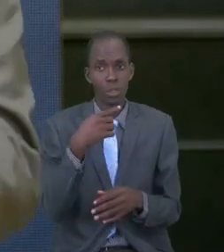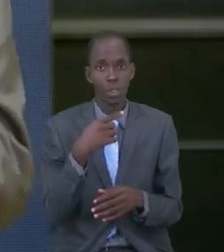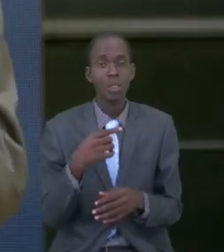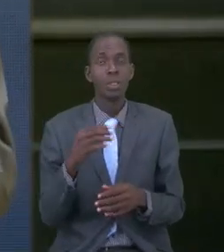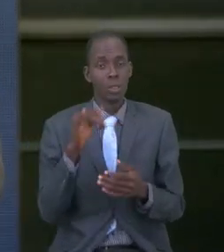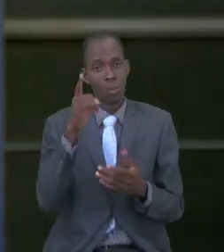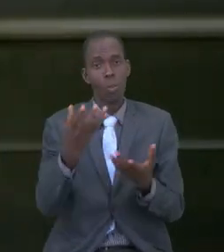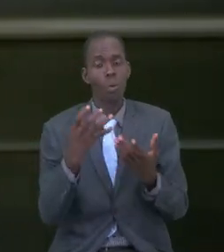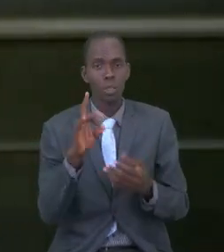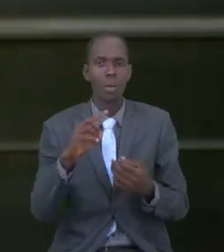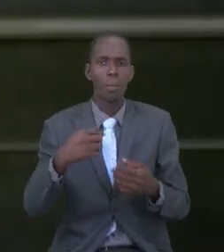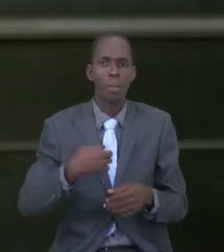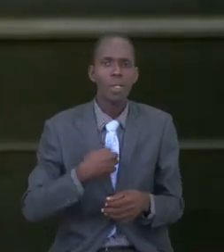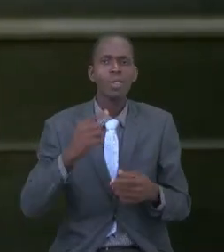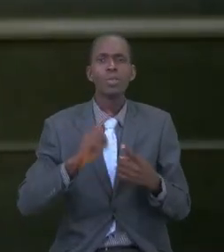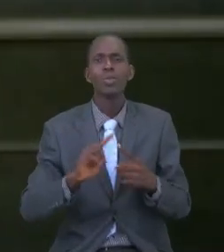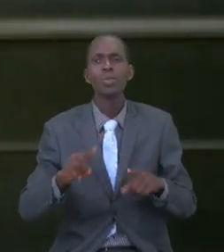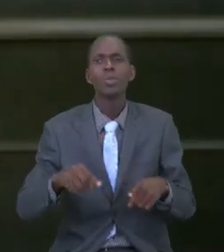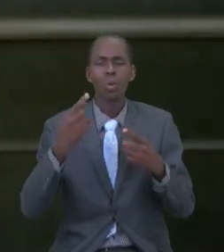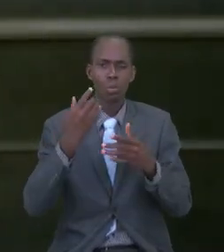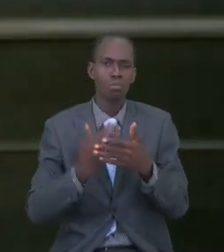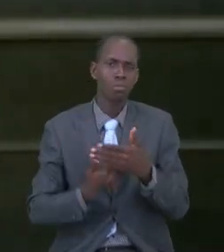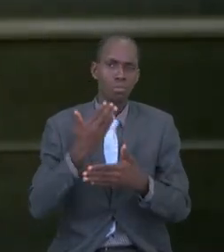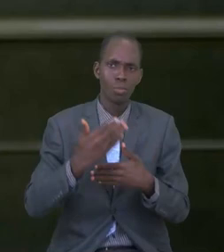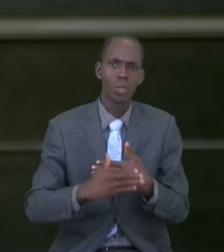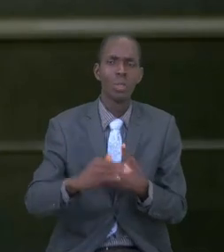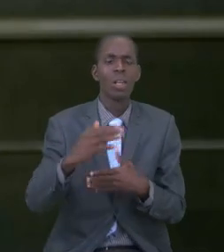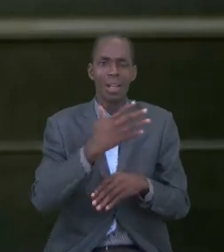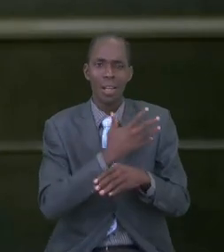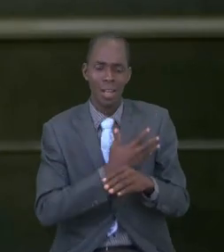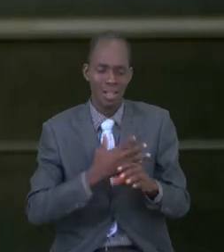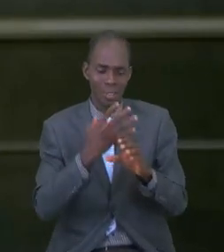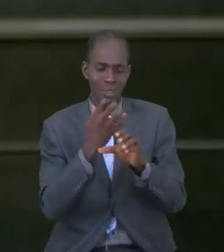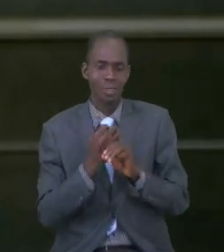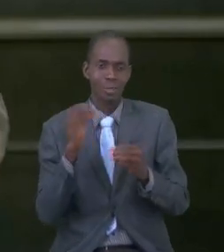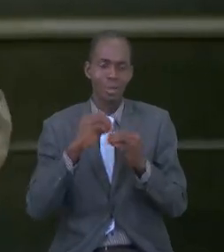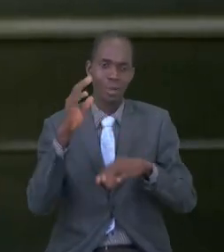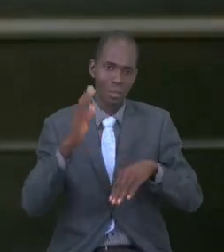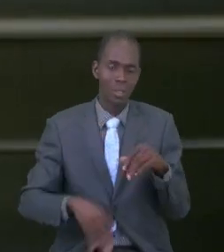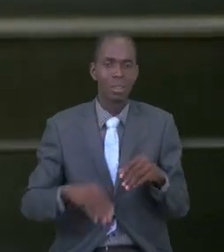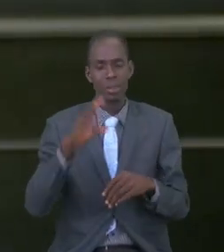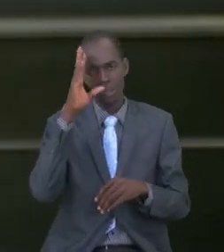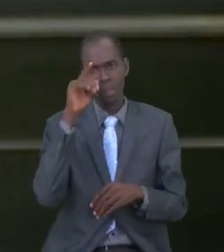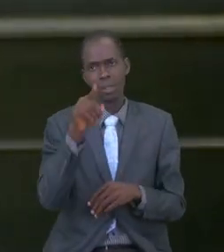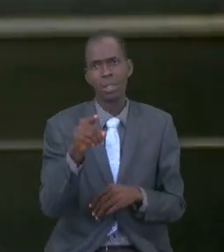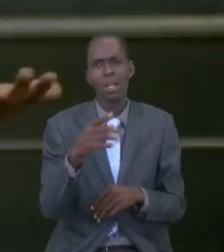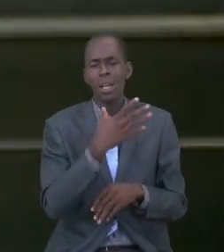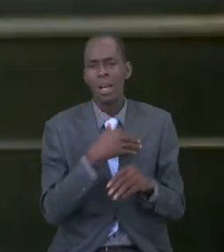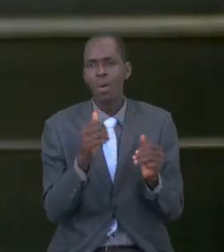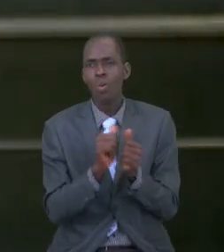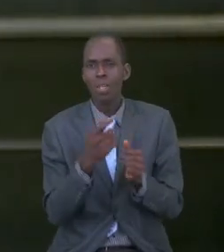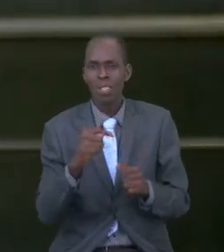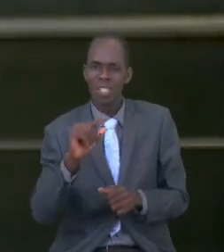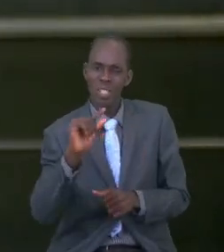me to go beyond him. Achieve beyond him. And with the little that has